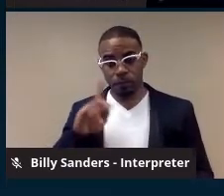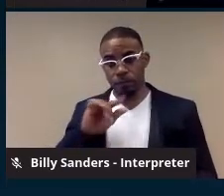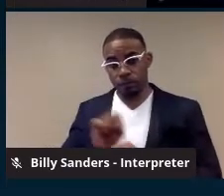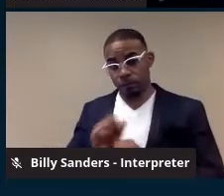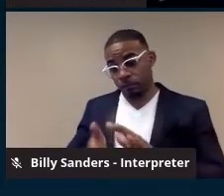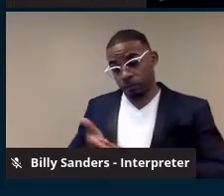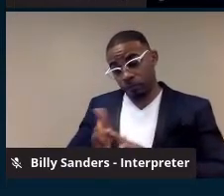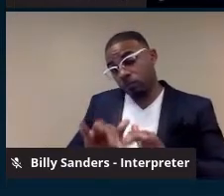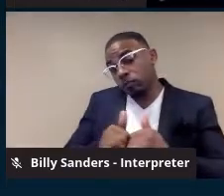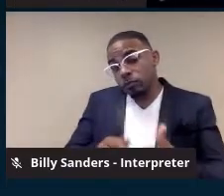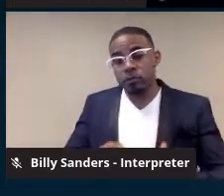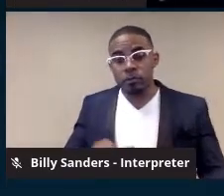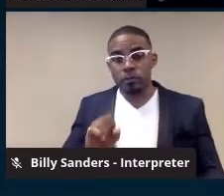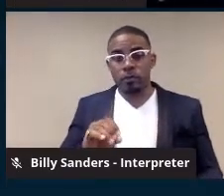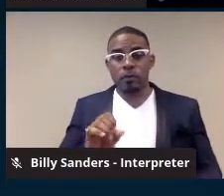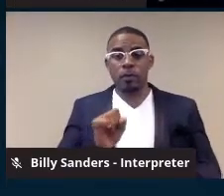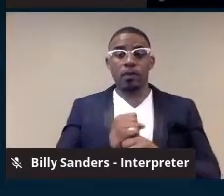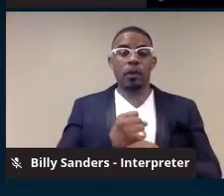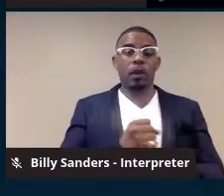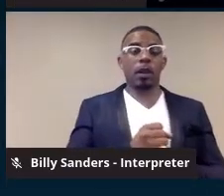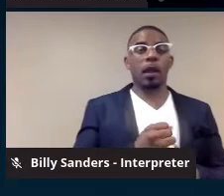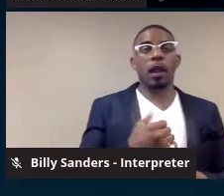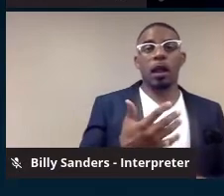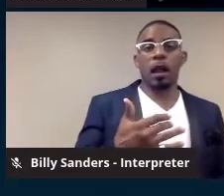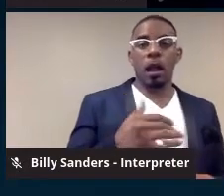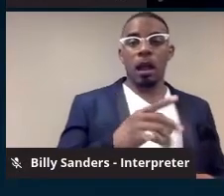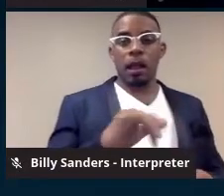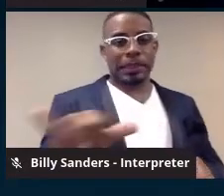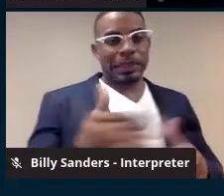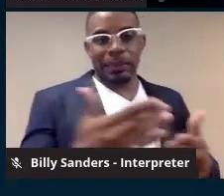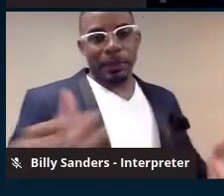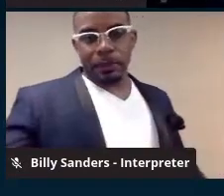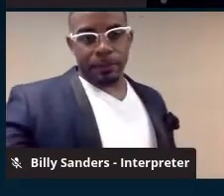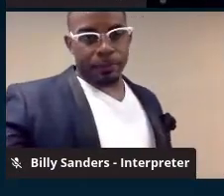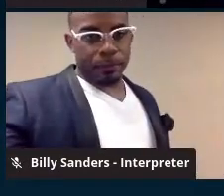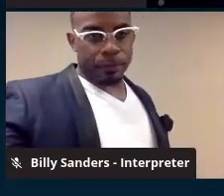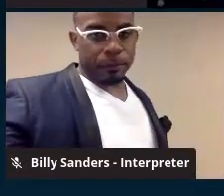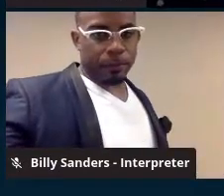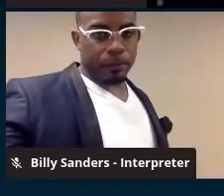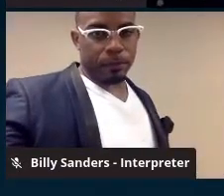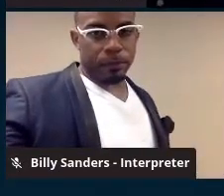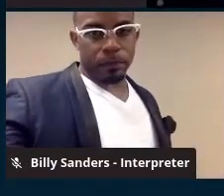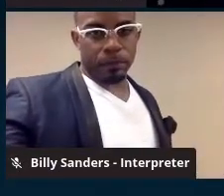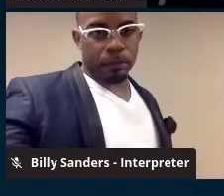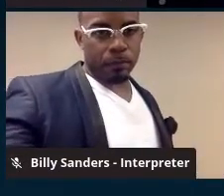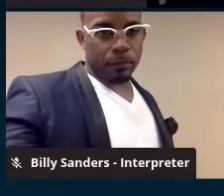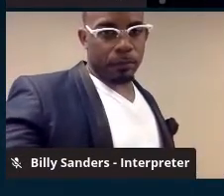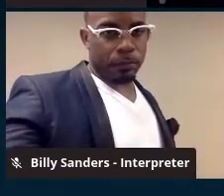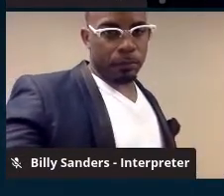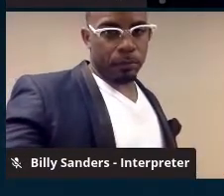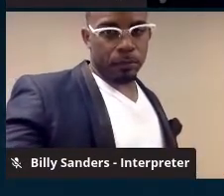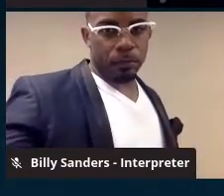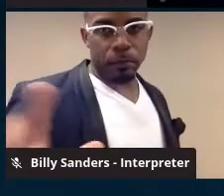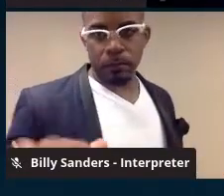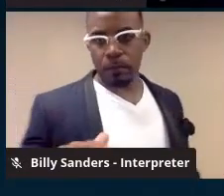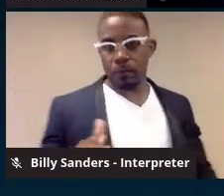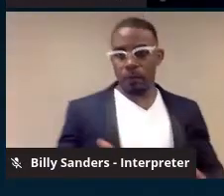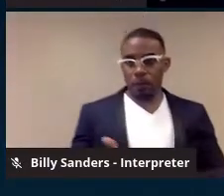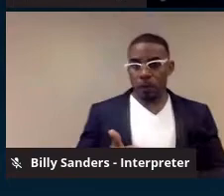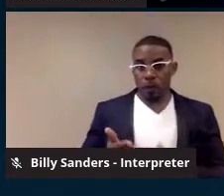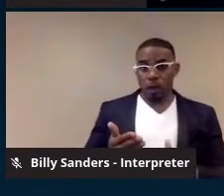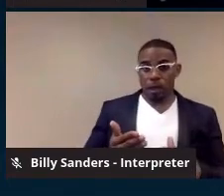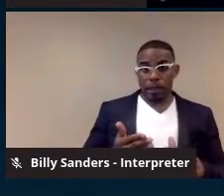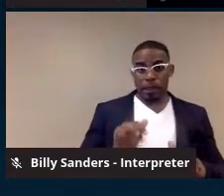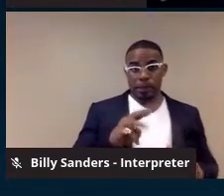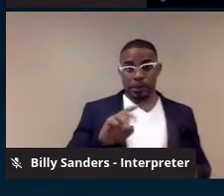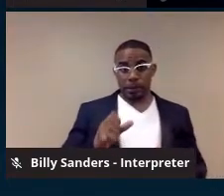runs. So it creates a WebAssembly host builder. So this is how it knows to run as a WebAssembly app. It